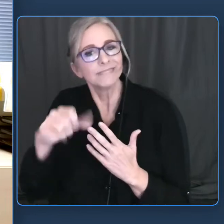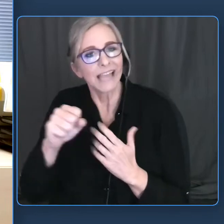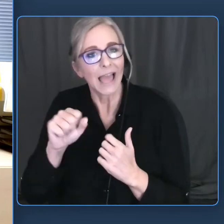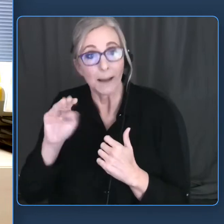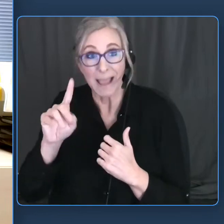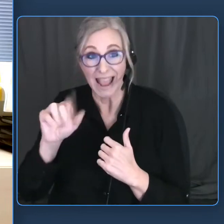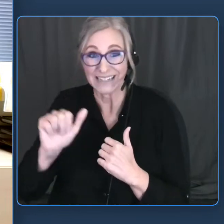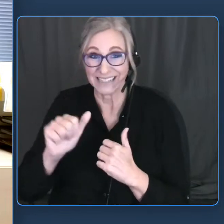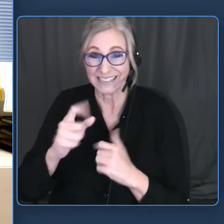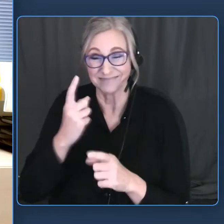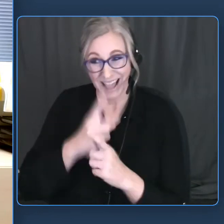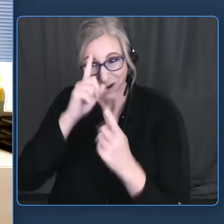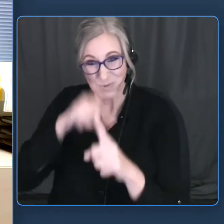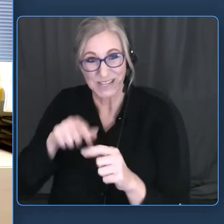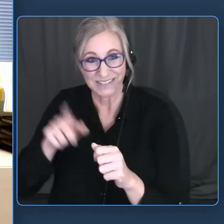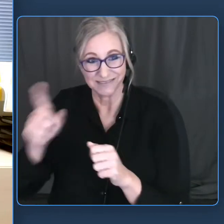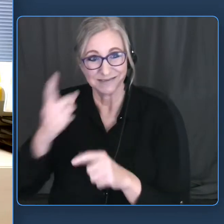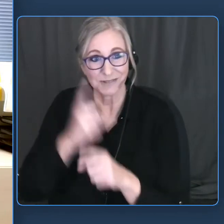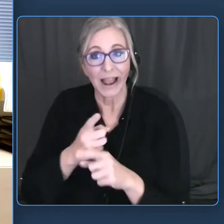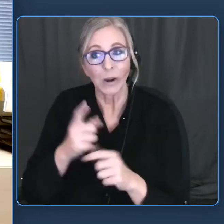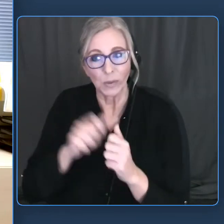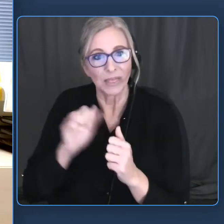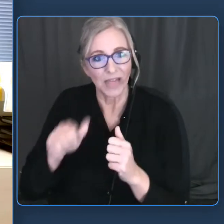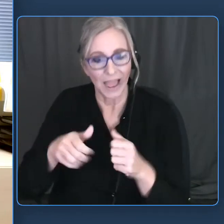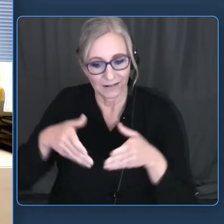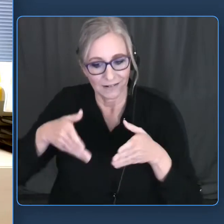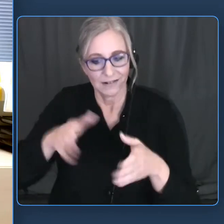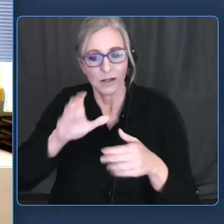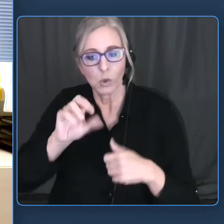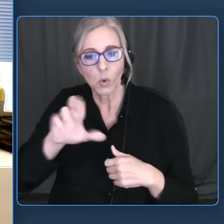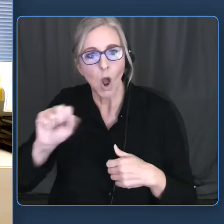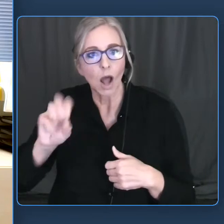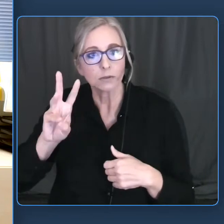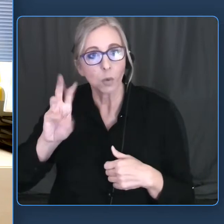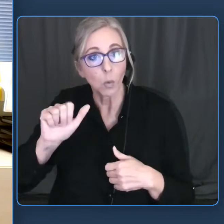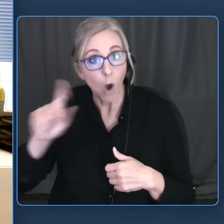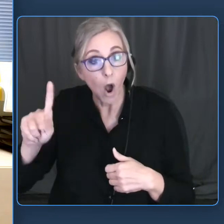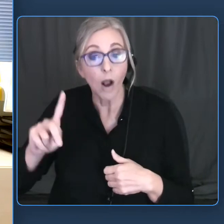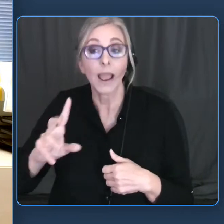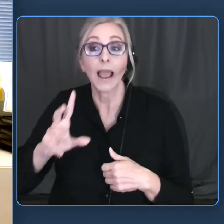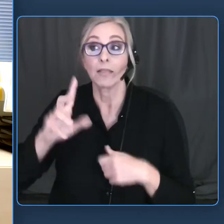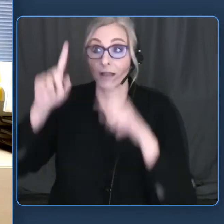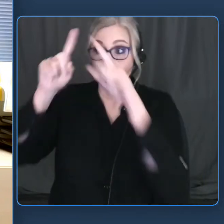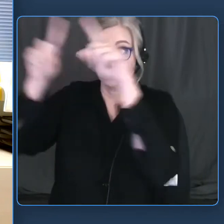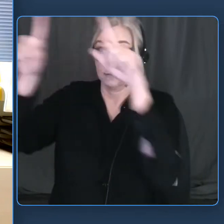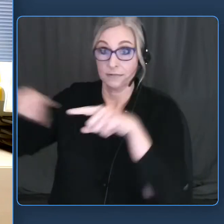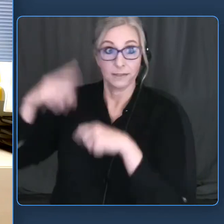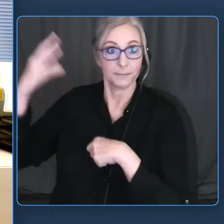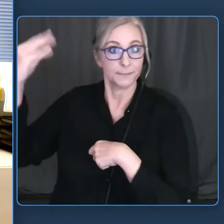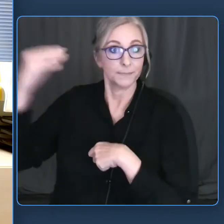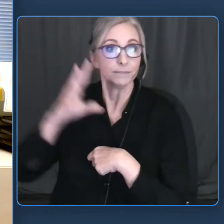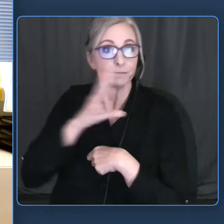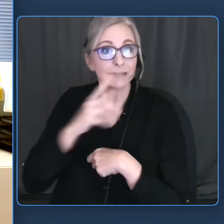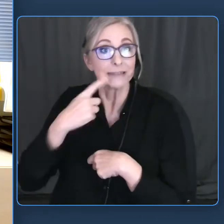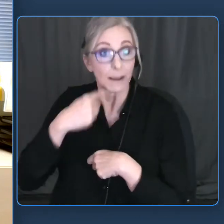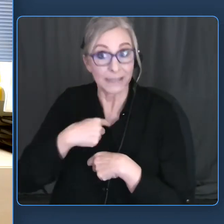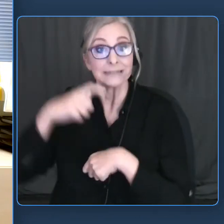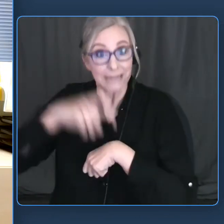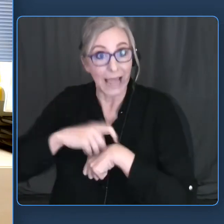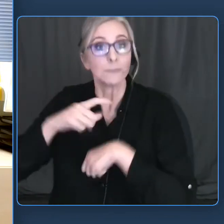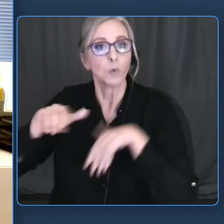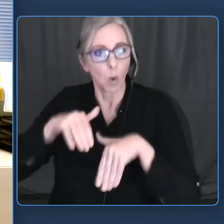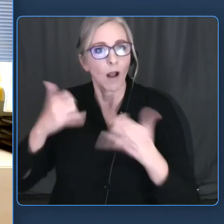Mandy hit a lot of what I was thinking with the crosswalks and the auditory, and other countries do it